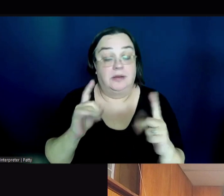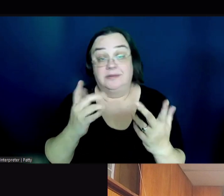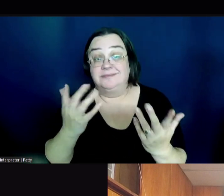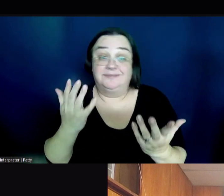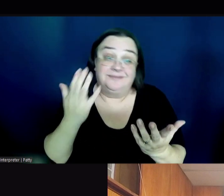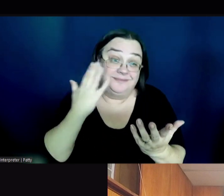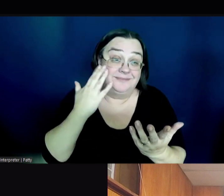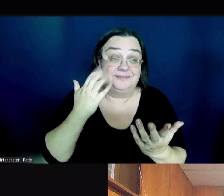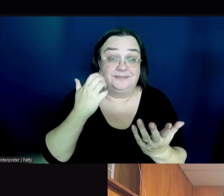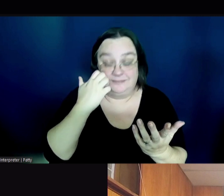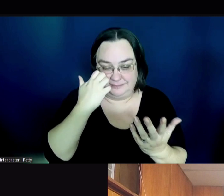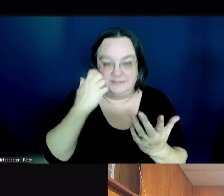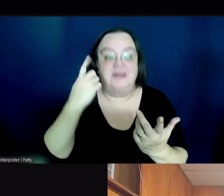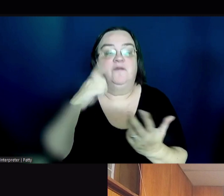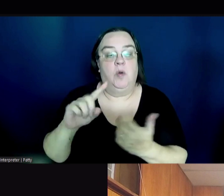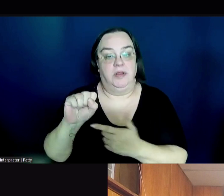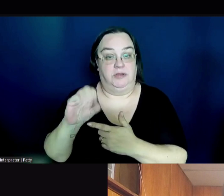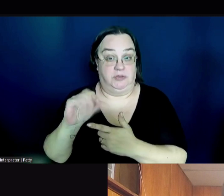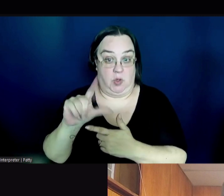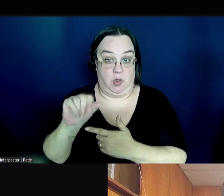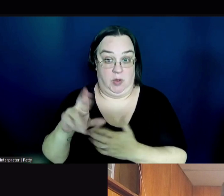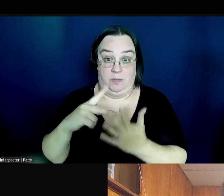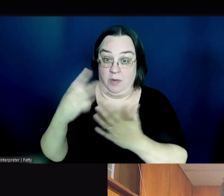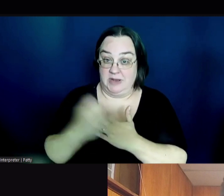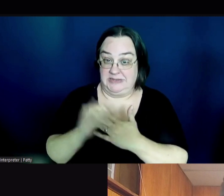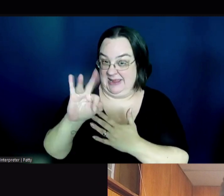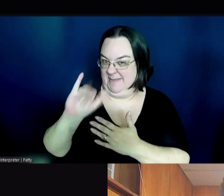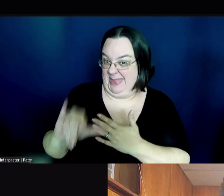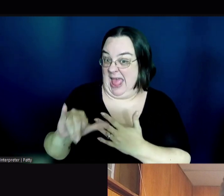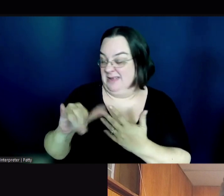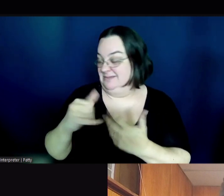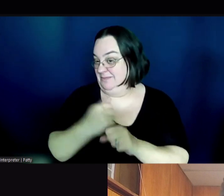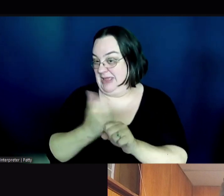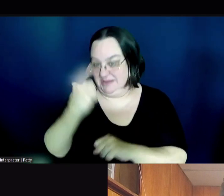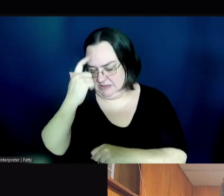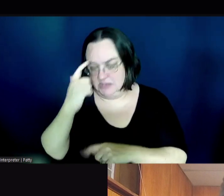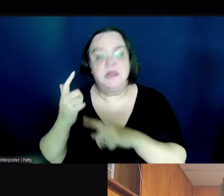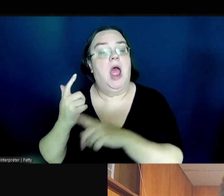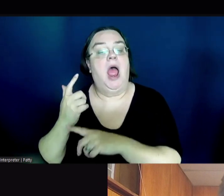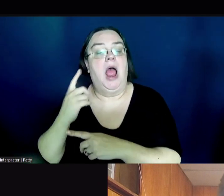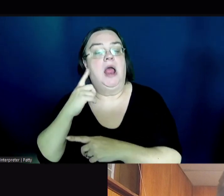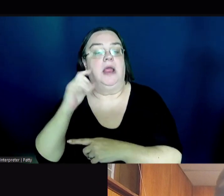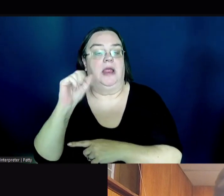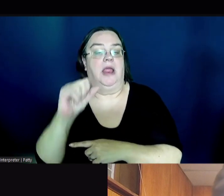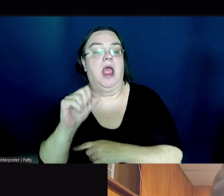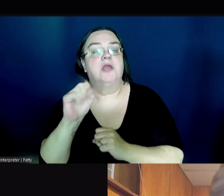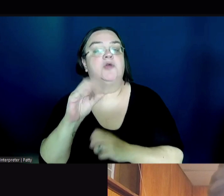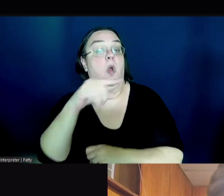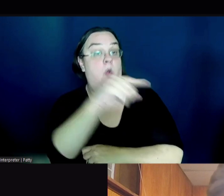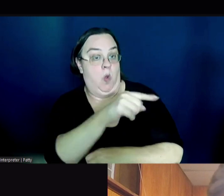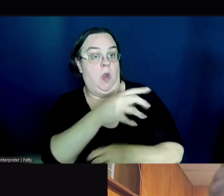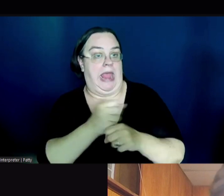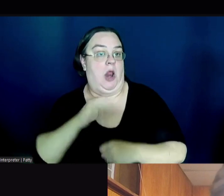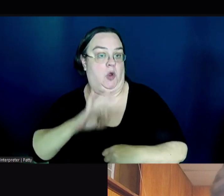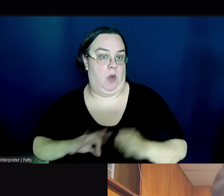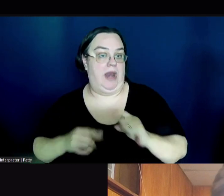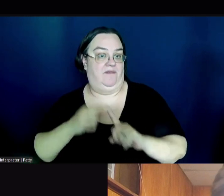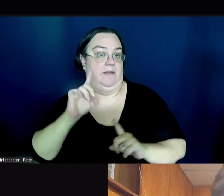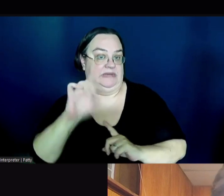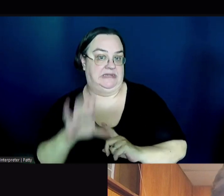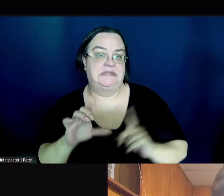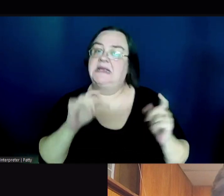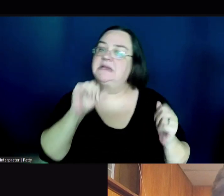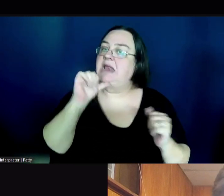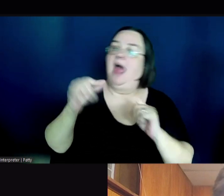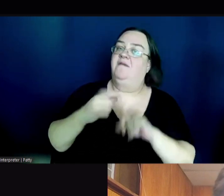for the solar project. If that makes sense, does that make sense? I think it does. So you all receive a credit from DC. It's not from